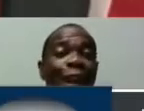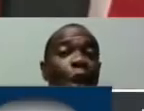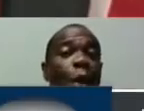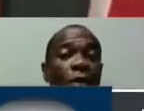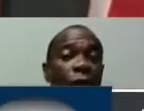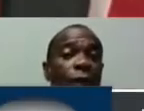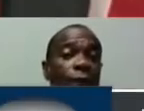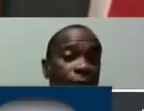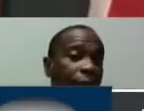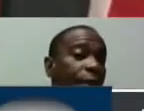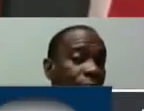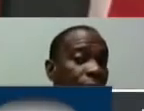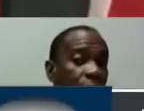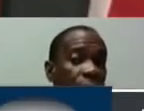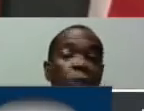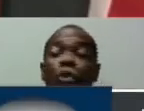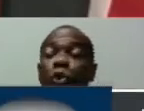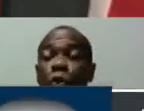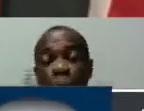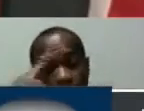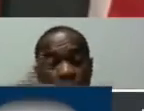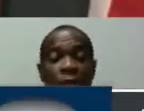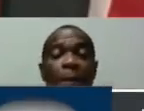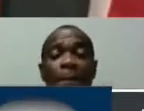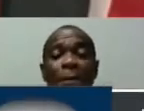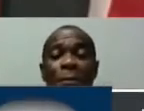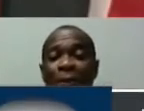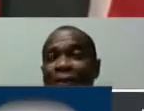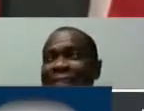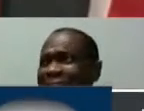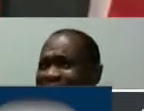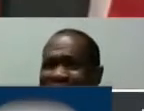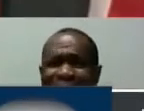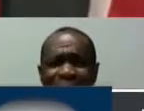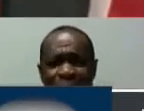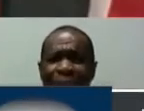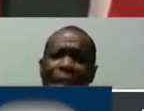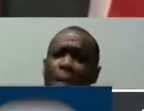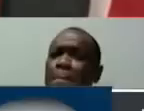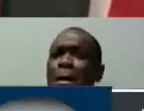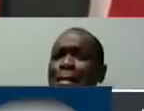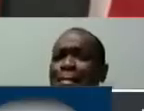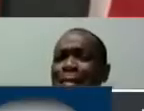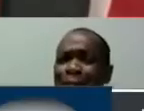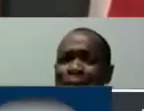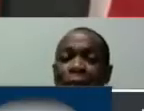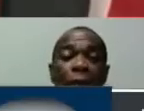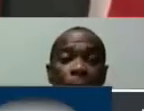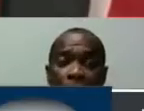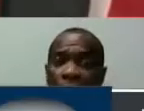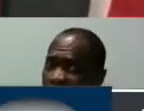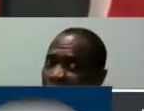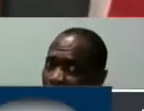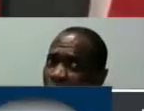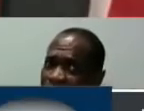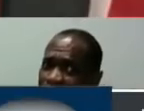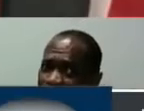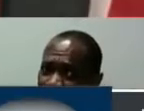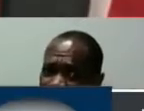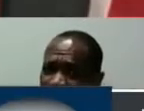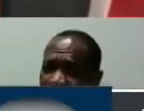an inconvenience for some people to observe the laws as they're requested, but there's a purpose to it. And I want to repeat